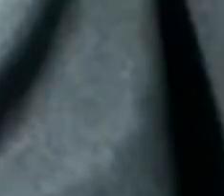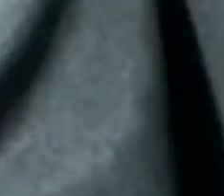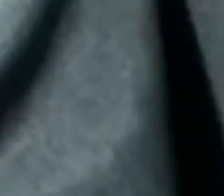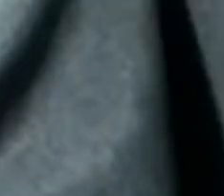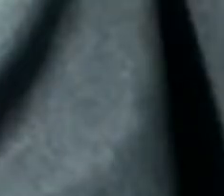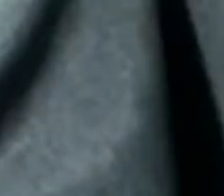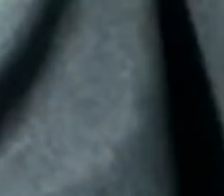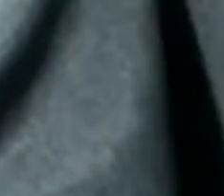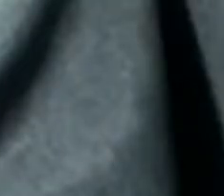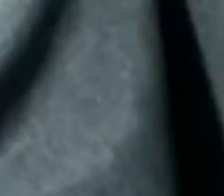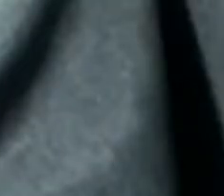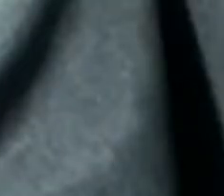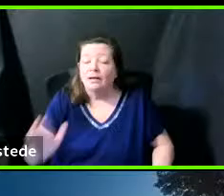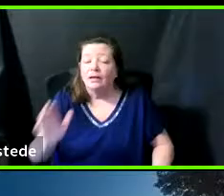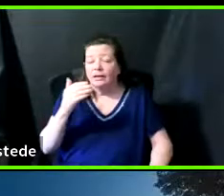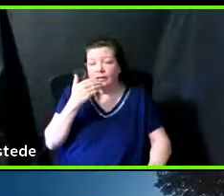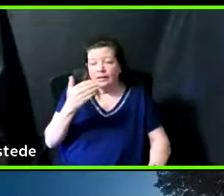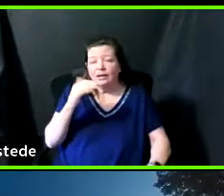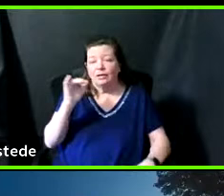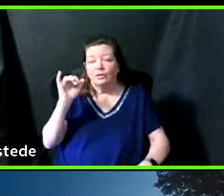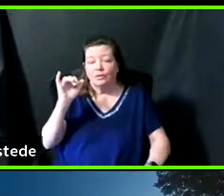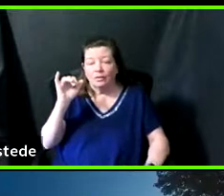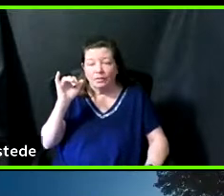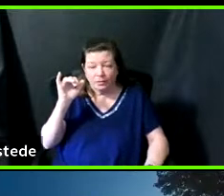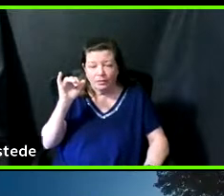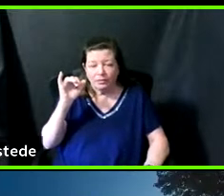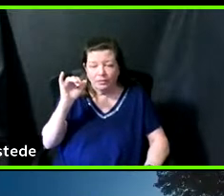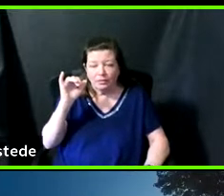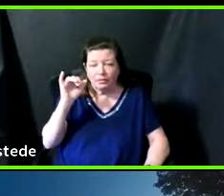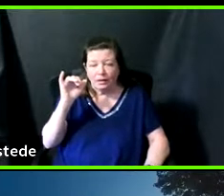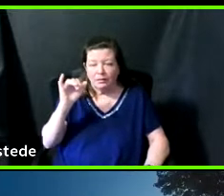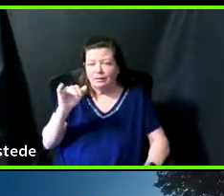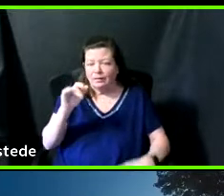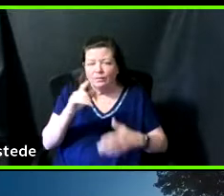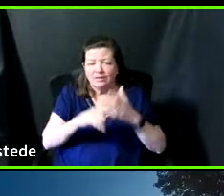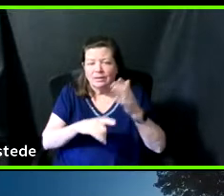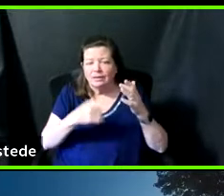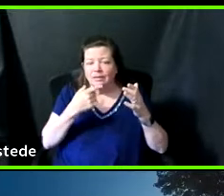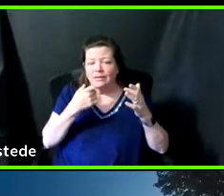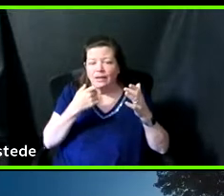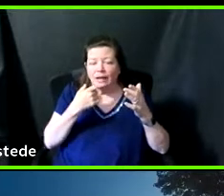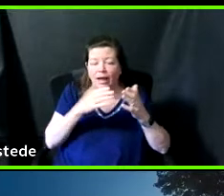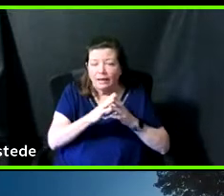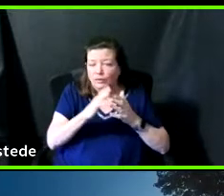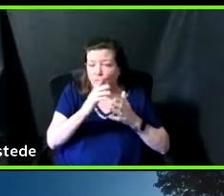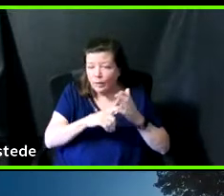Thank you. That is, I was just going to ask, what is it that you think